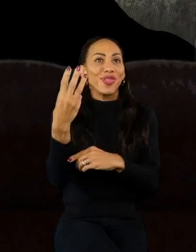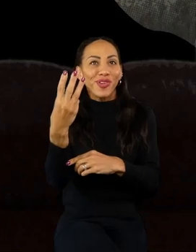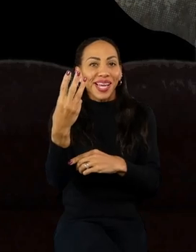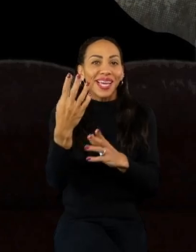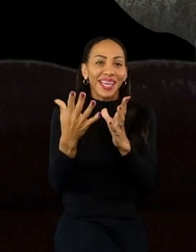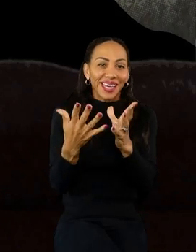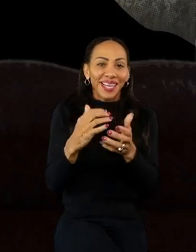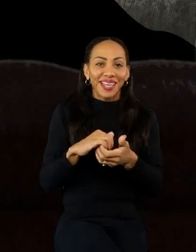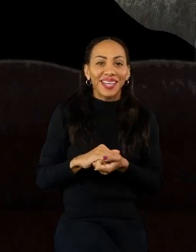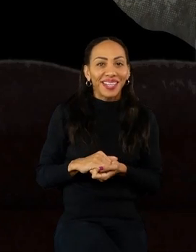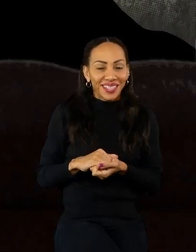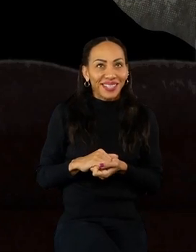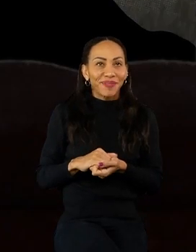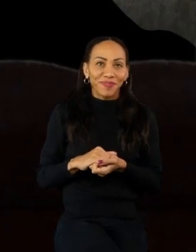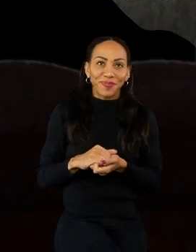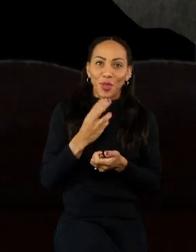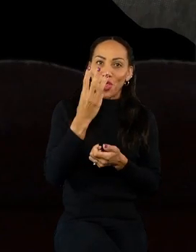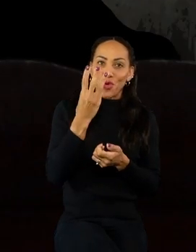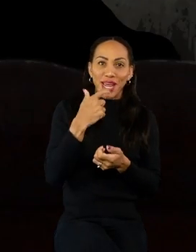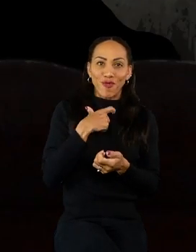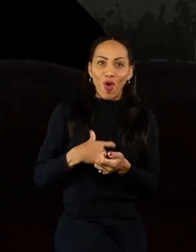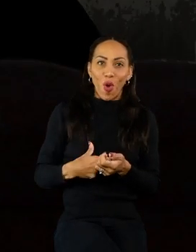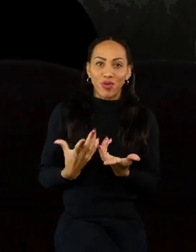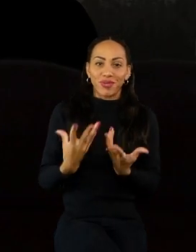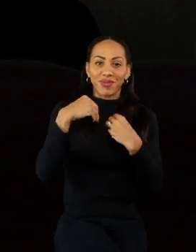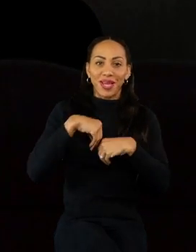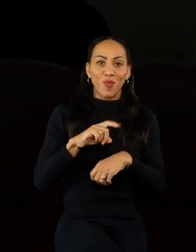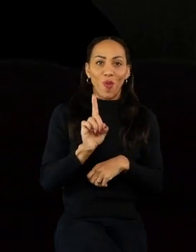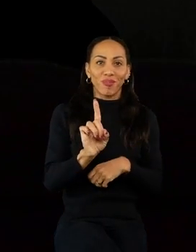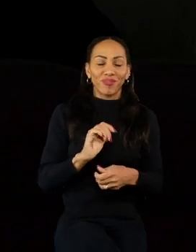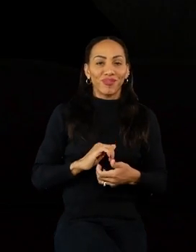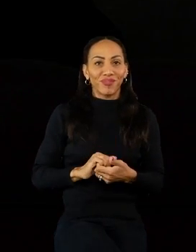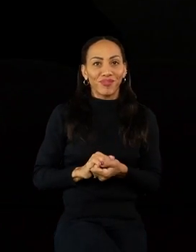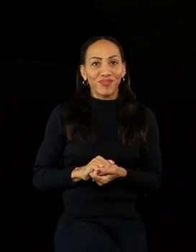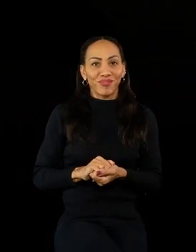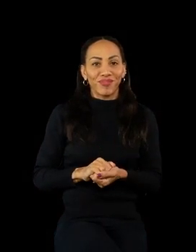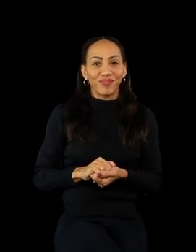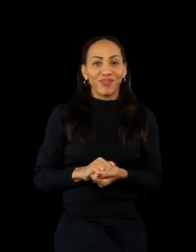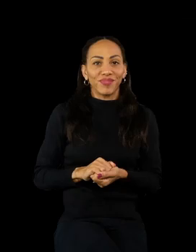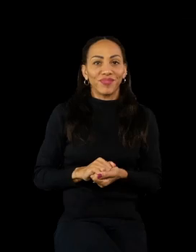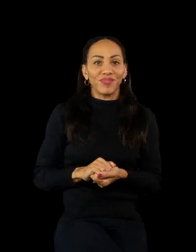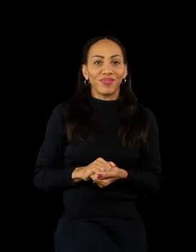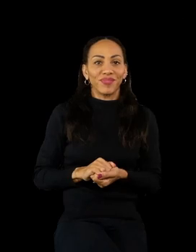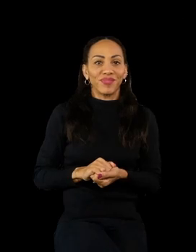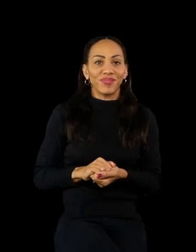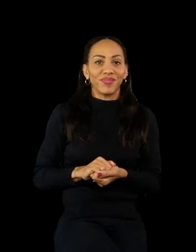in the flood. So you're kind of three, you have three different roles in all of this, I guess.